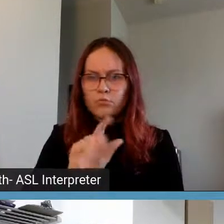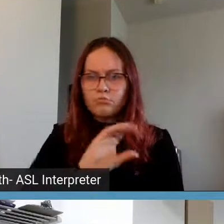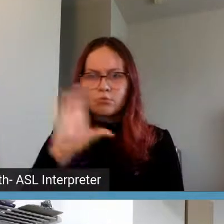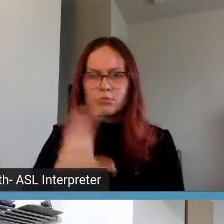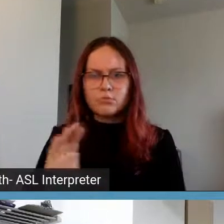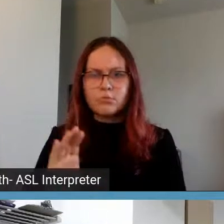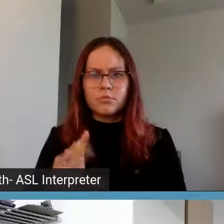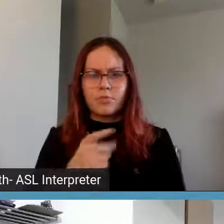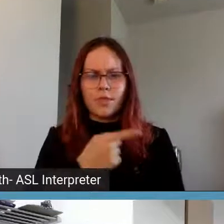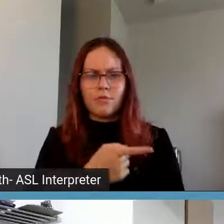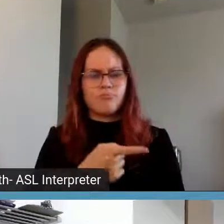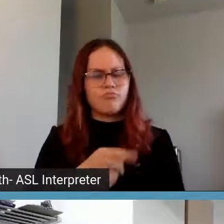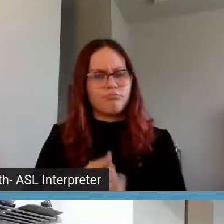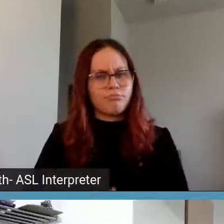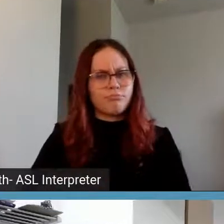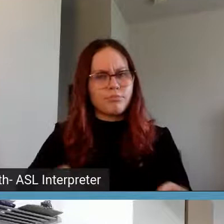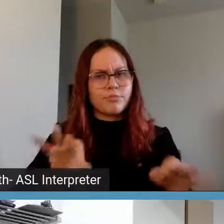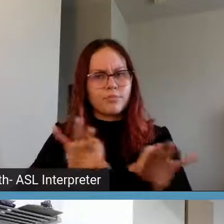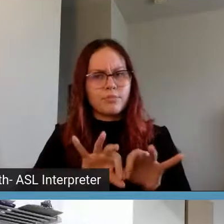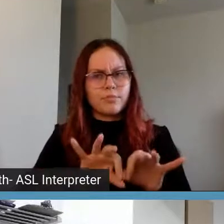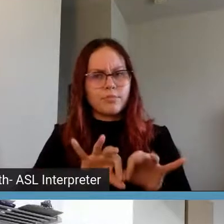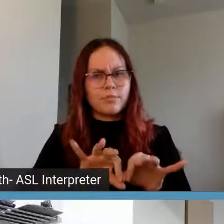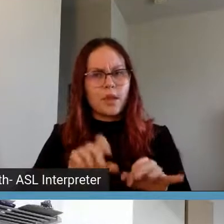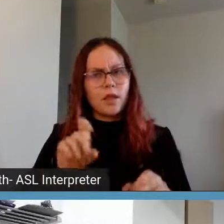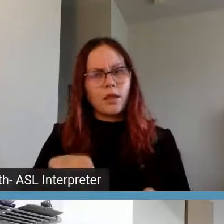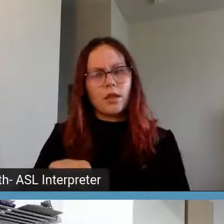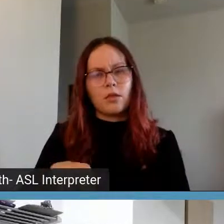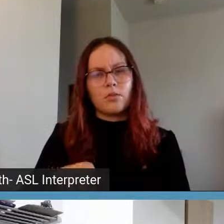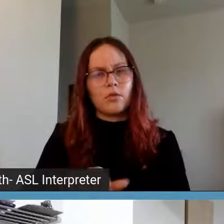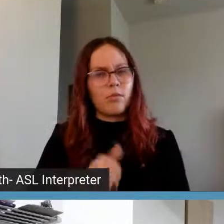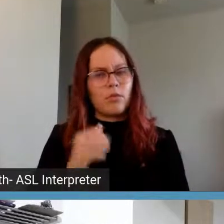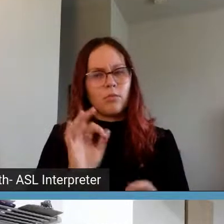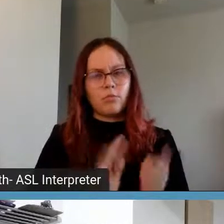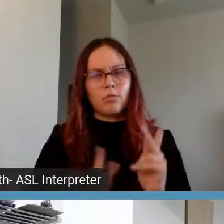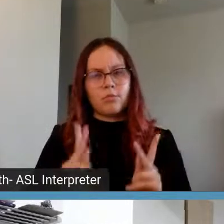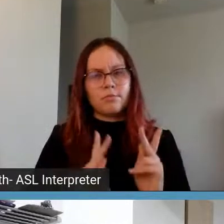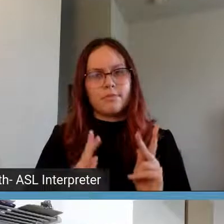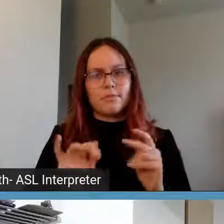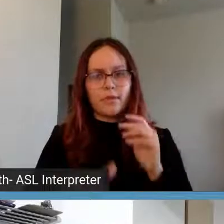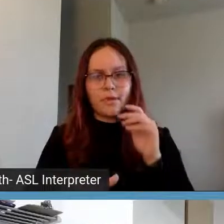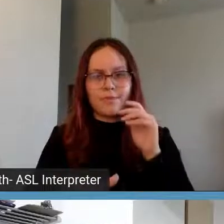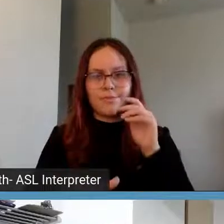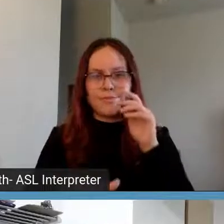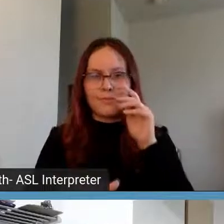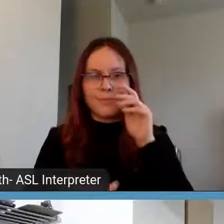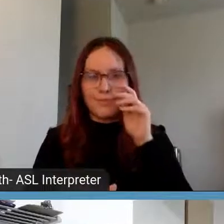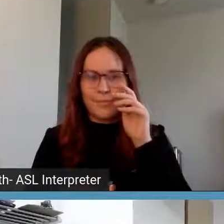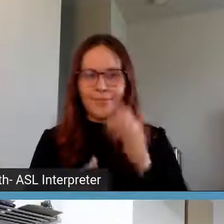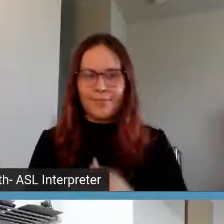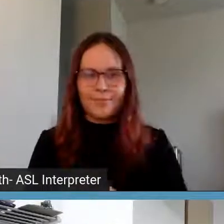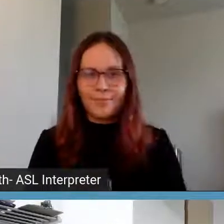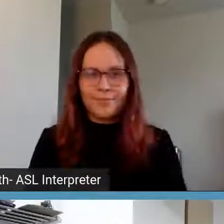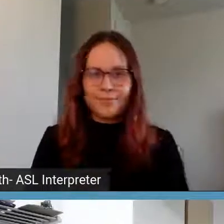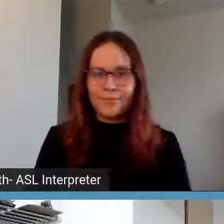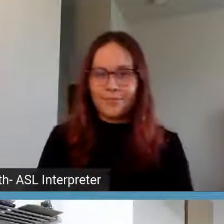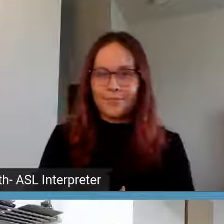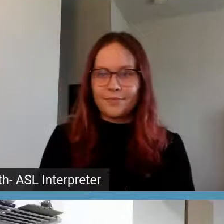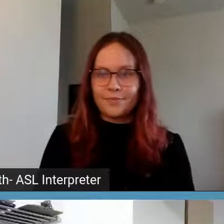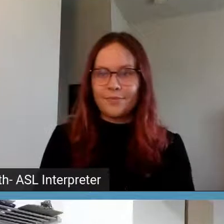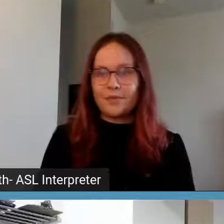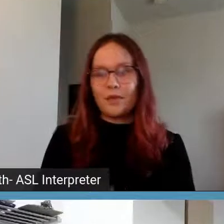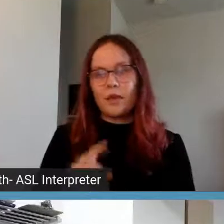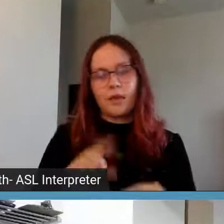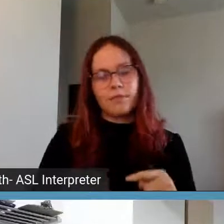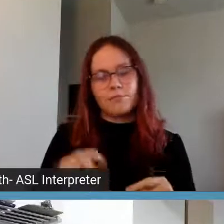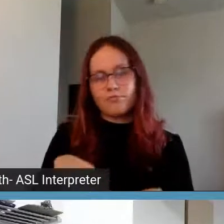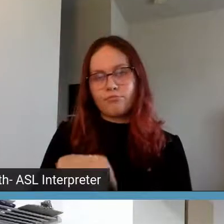people. That's like the thing to do. You got to bring in other people. You can't do it alone. And everybody's scared. Thank you so much, both of